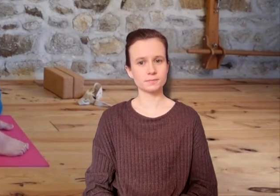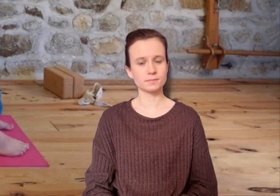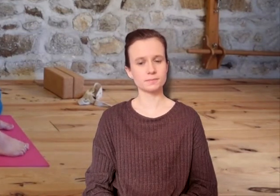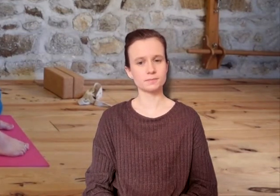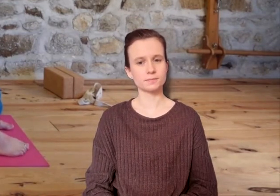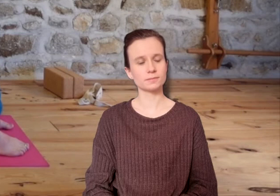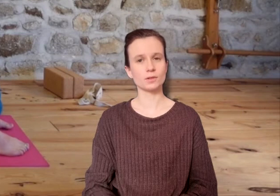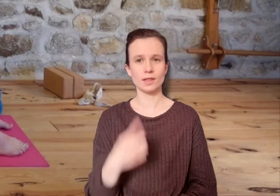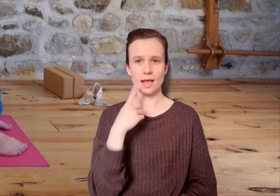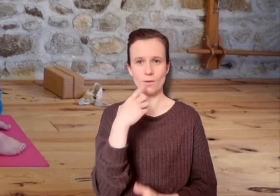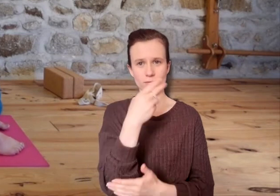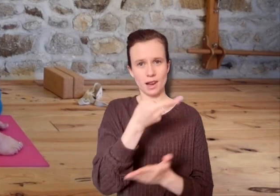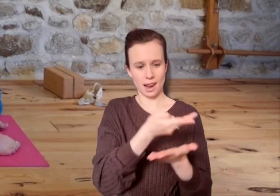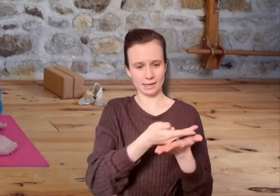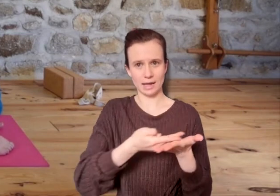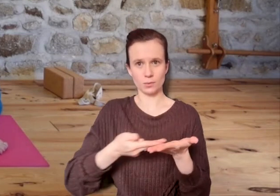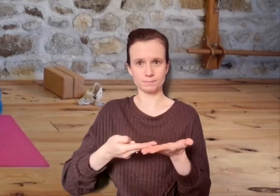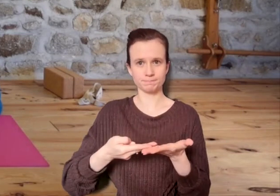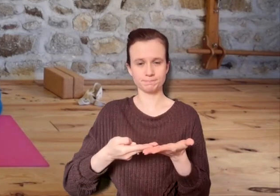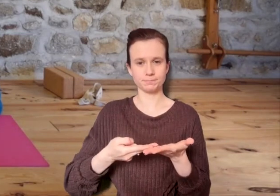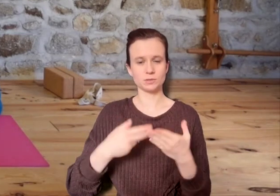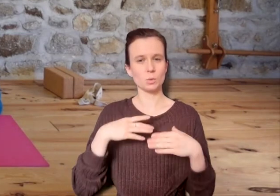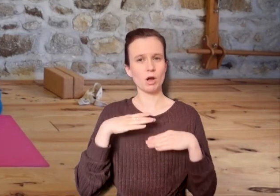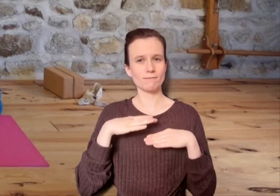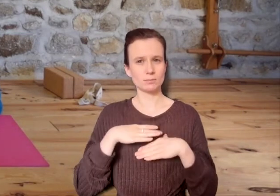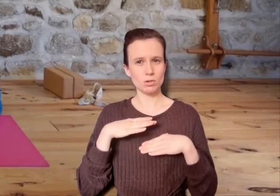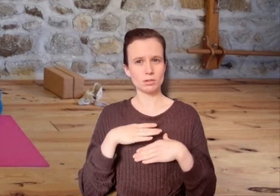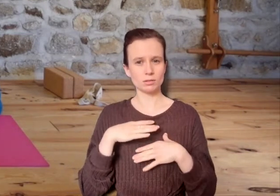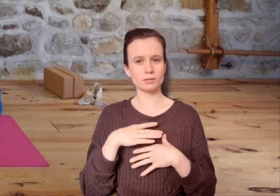finding a fairly comfortable position on your back.